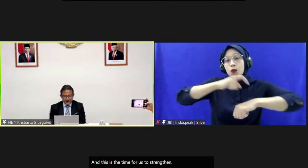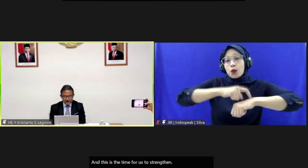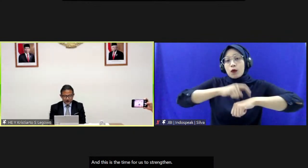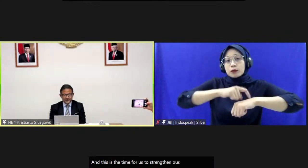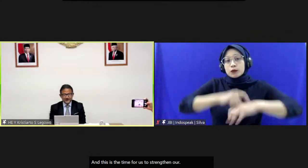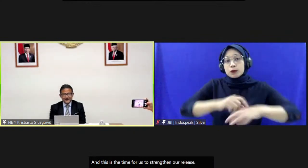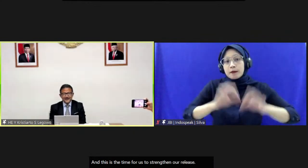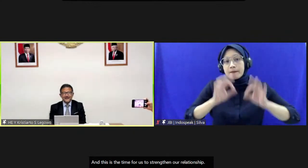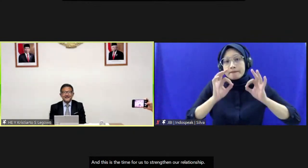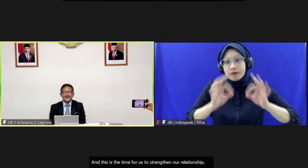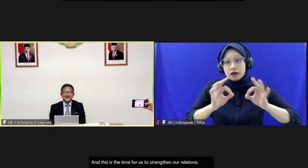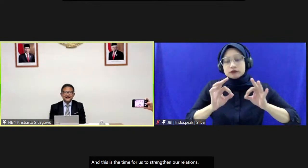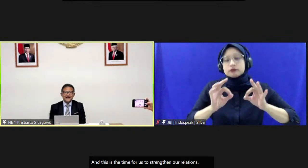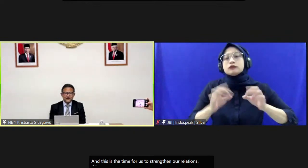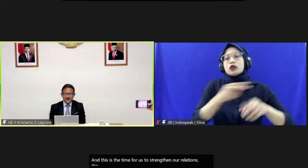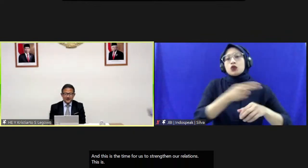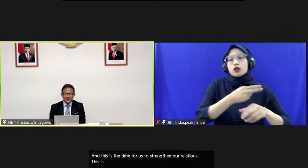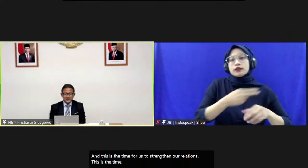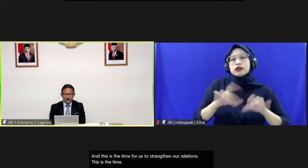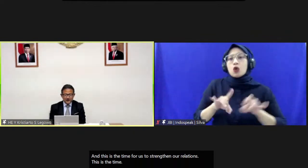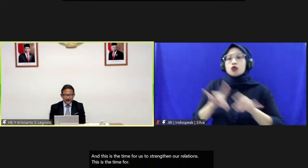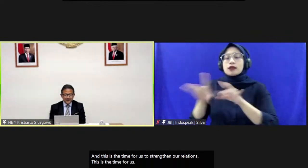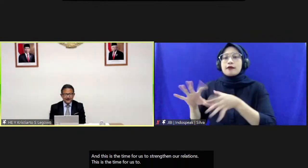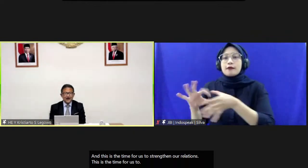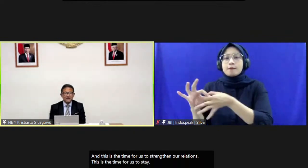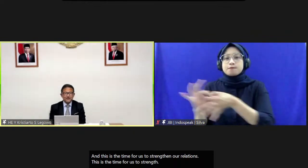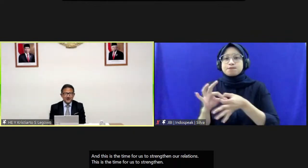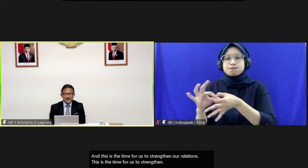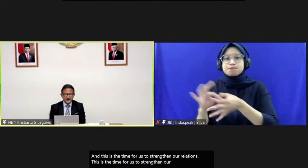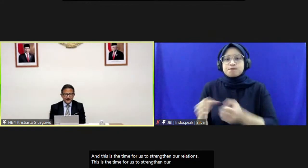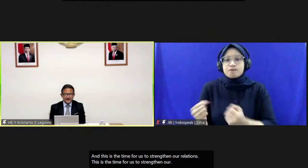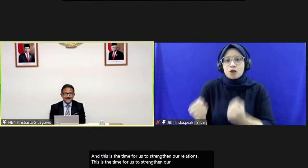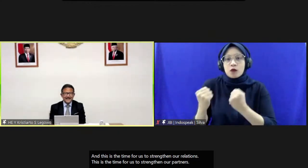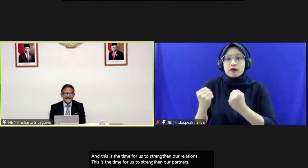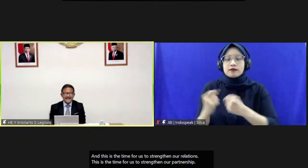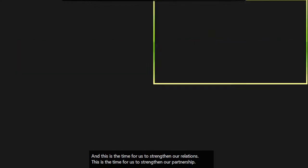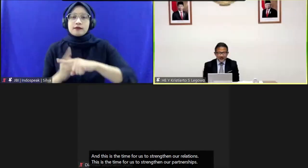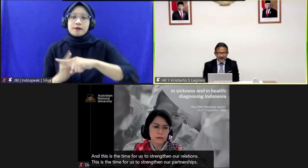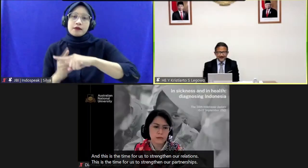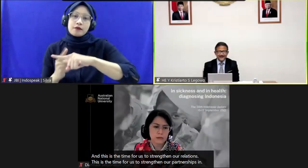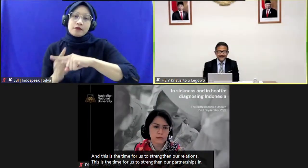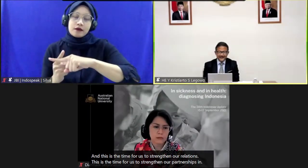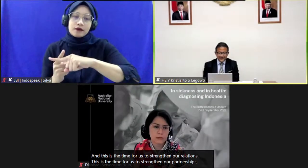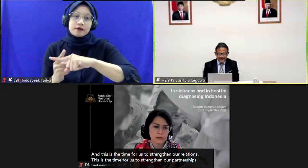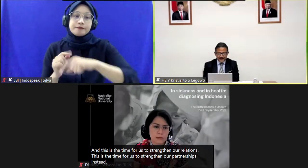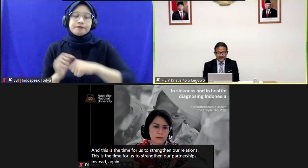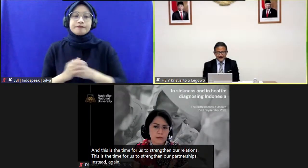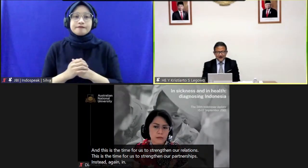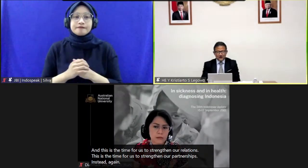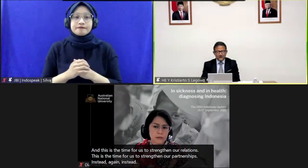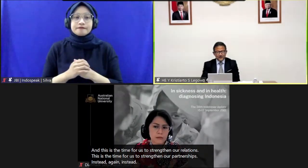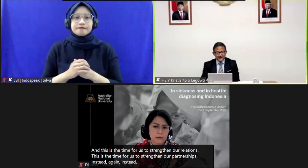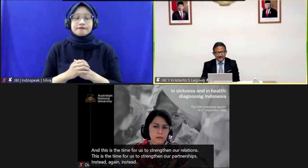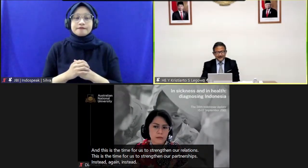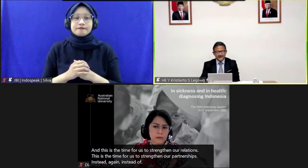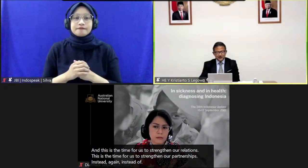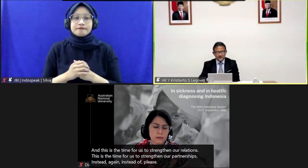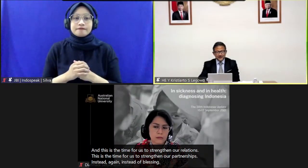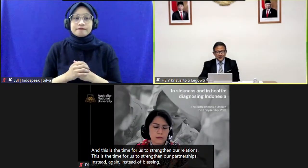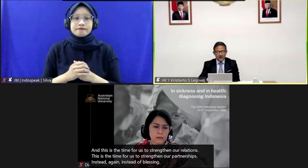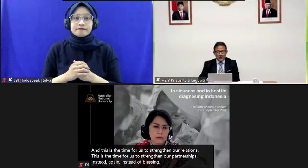our relations. This is the time for us to strengthen our partnerships instead of